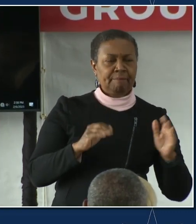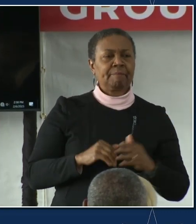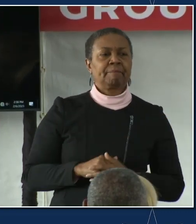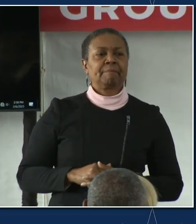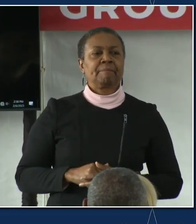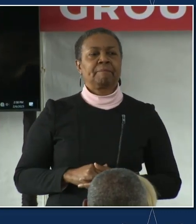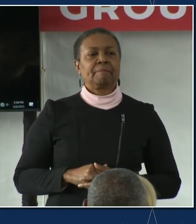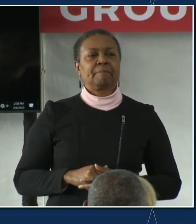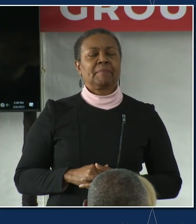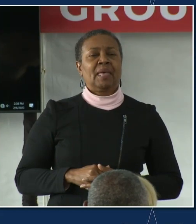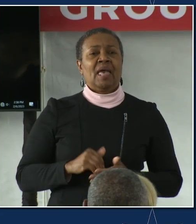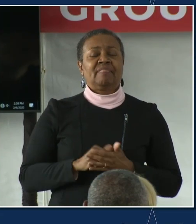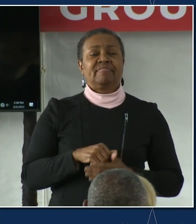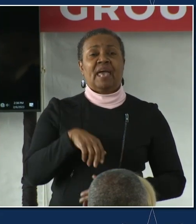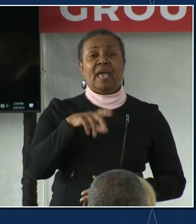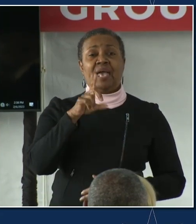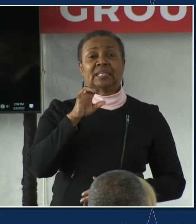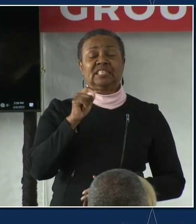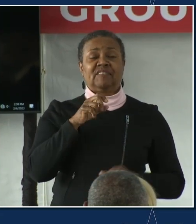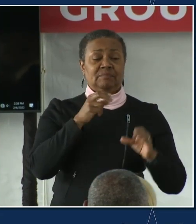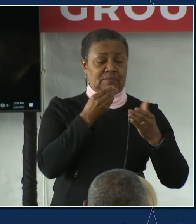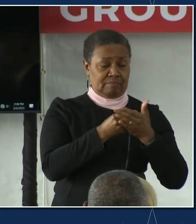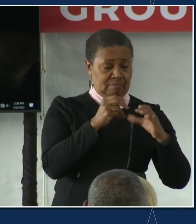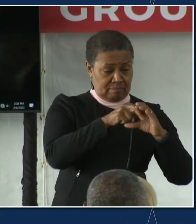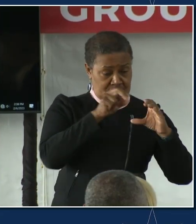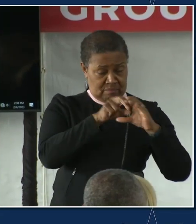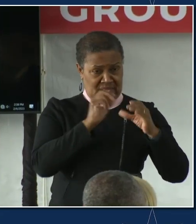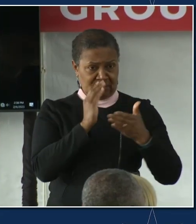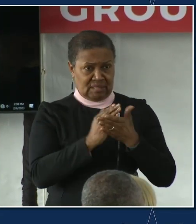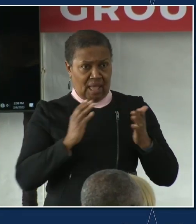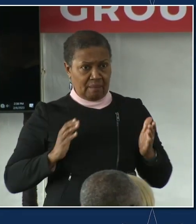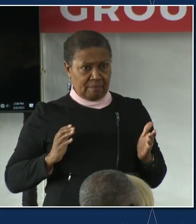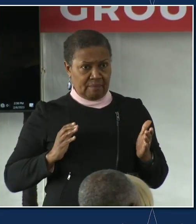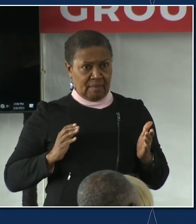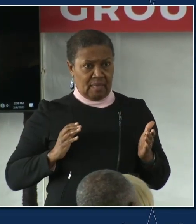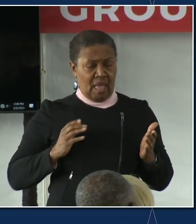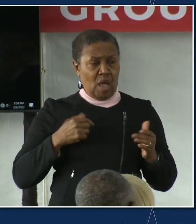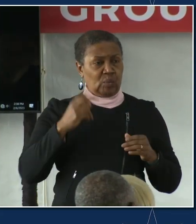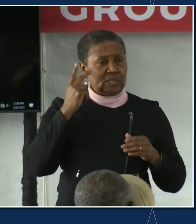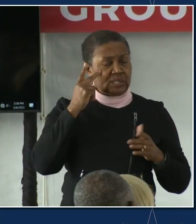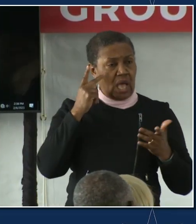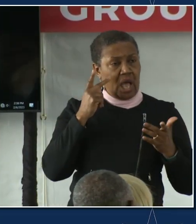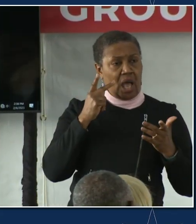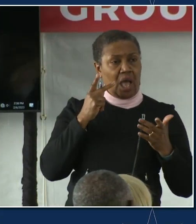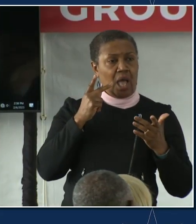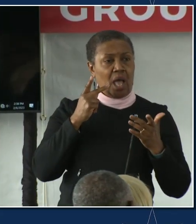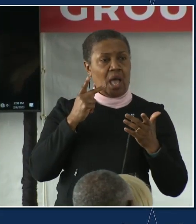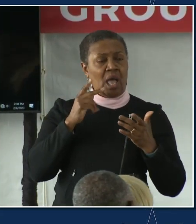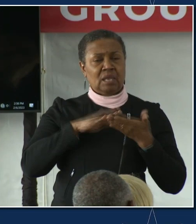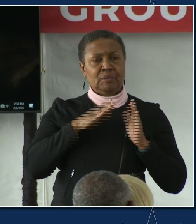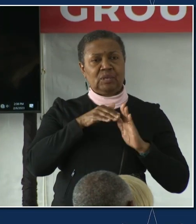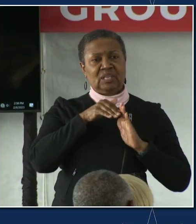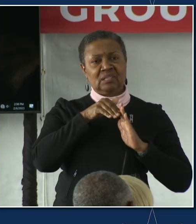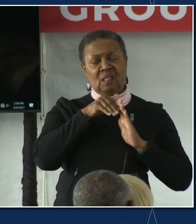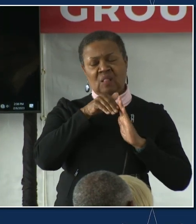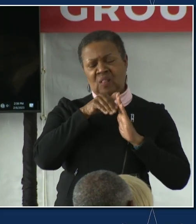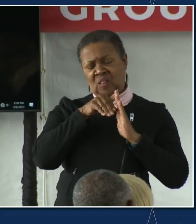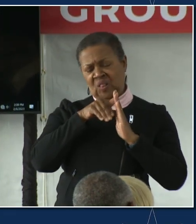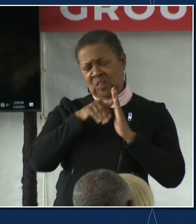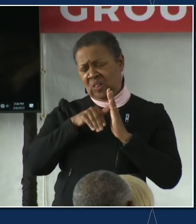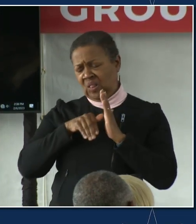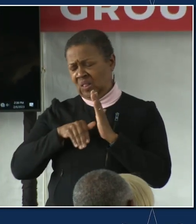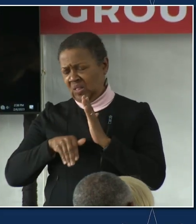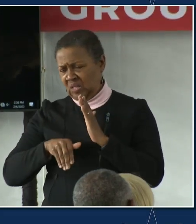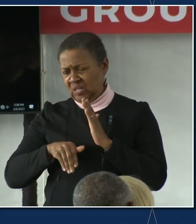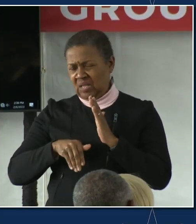The disinvestment stopped in the communities, and we saw a gradual decline. I can remember where it was so